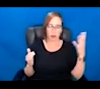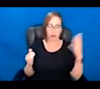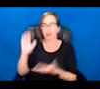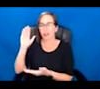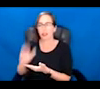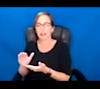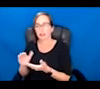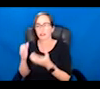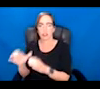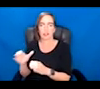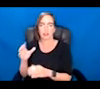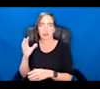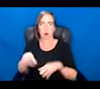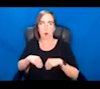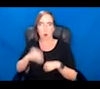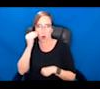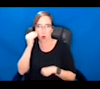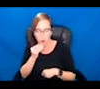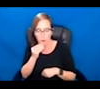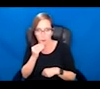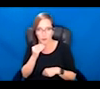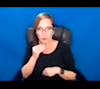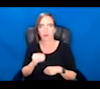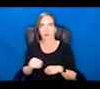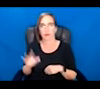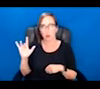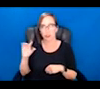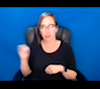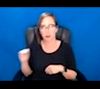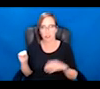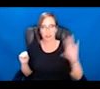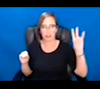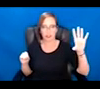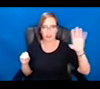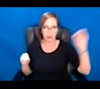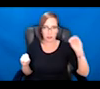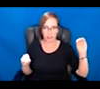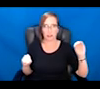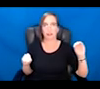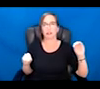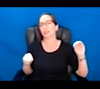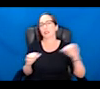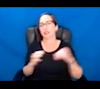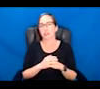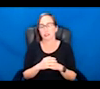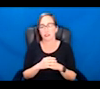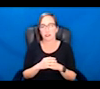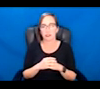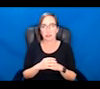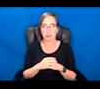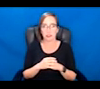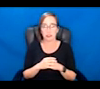at 44% versus 75% of white Americans and 65% for the overall nation. Historic and modern